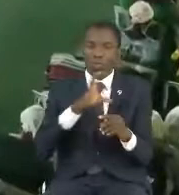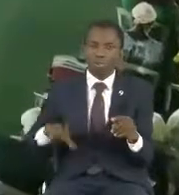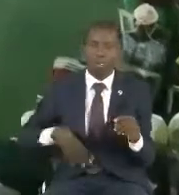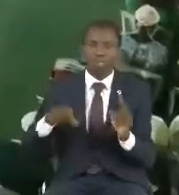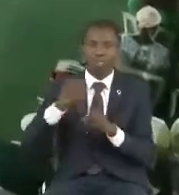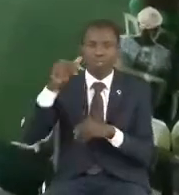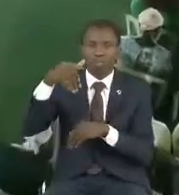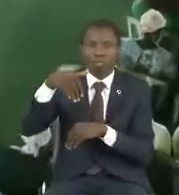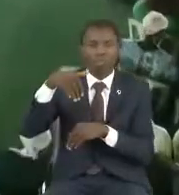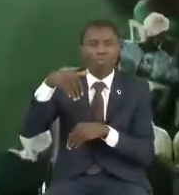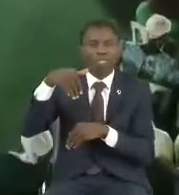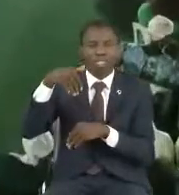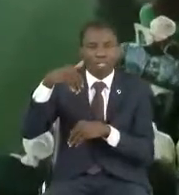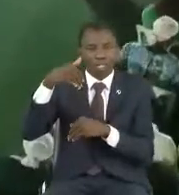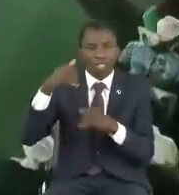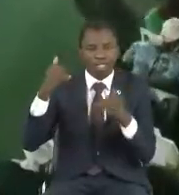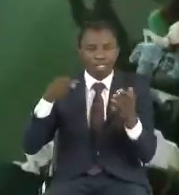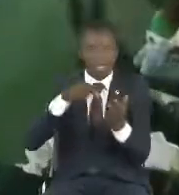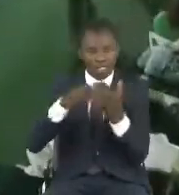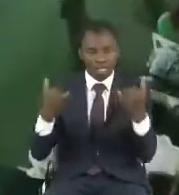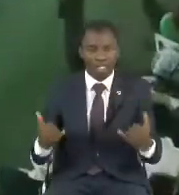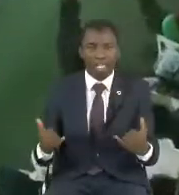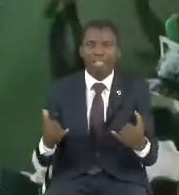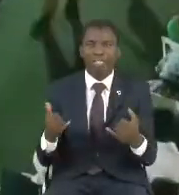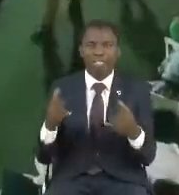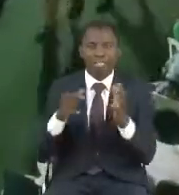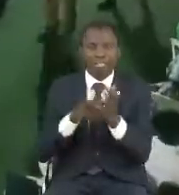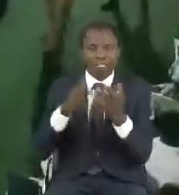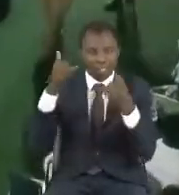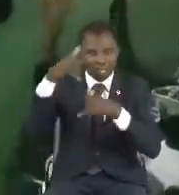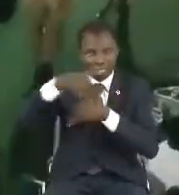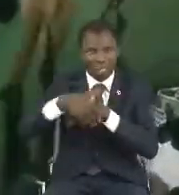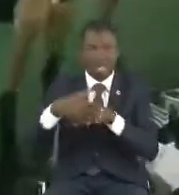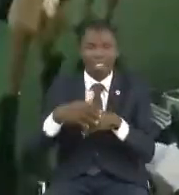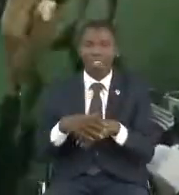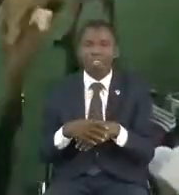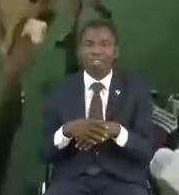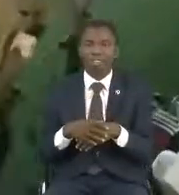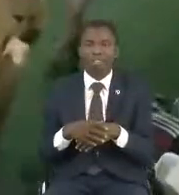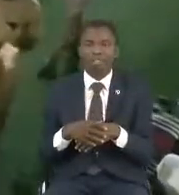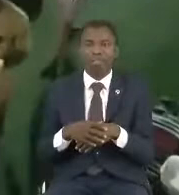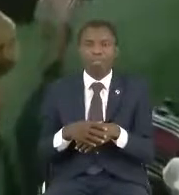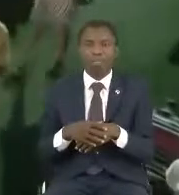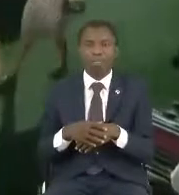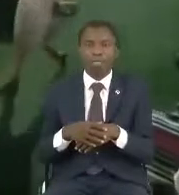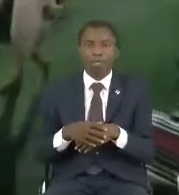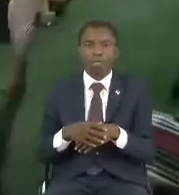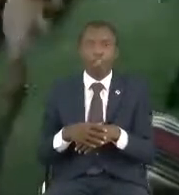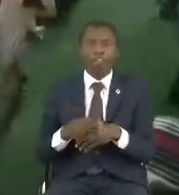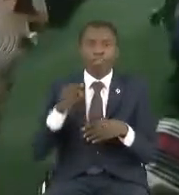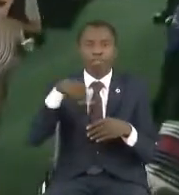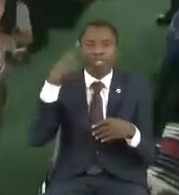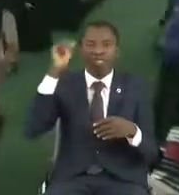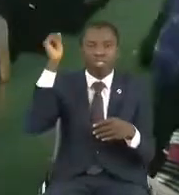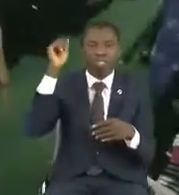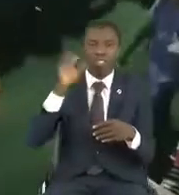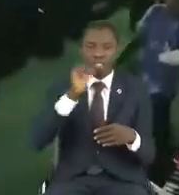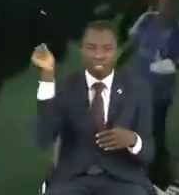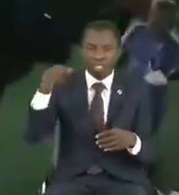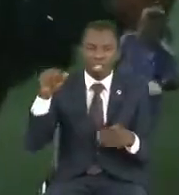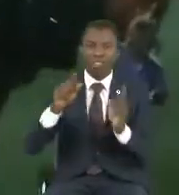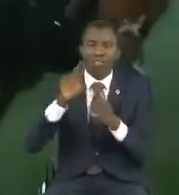saying yes to redemption tonight. You're saying yes to forgiveness tonight. You're